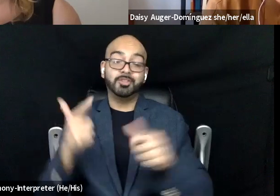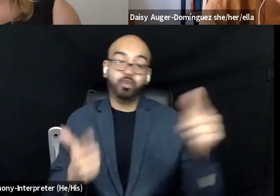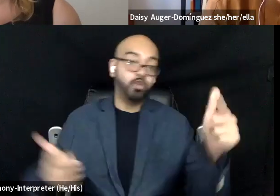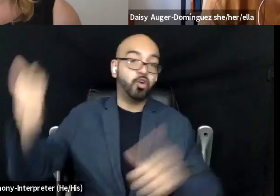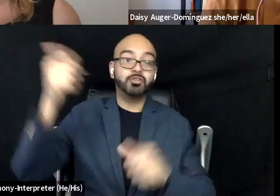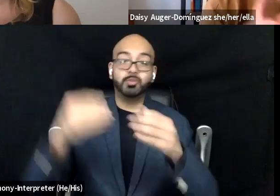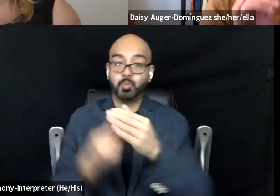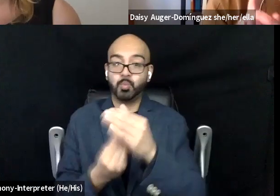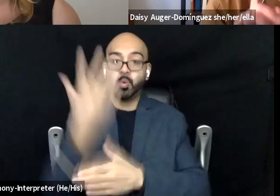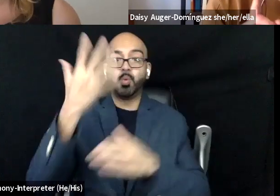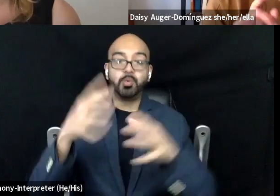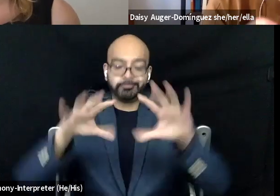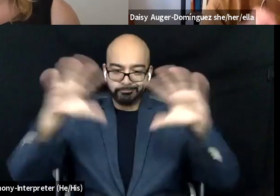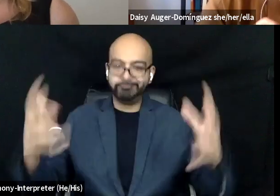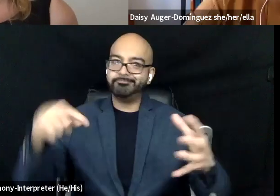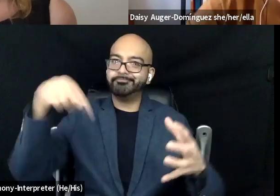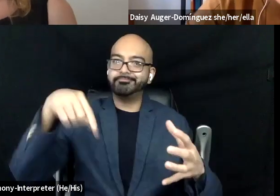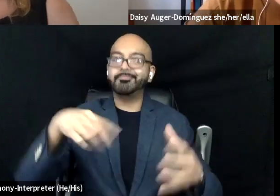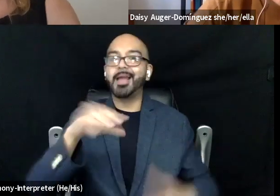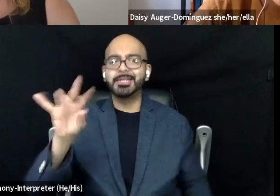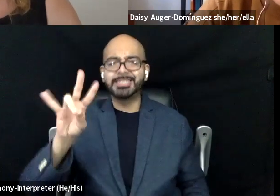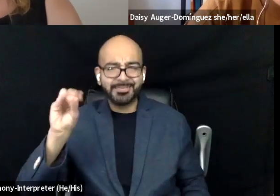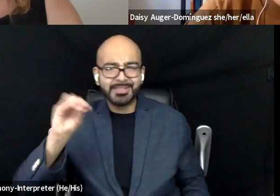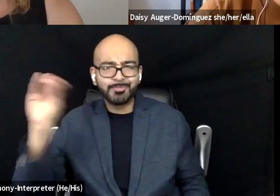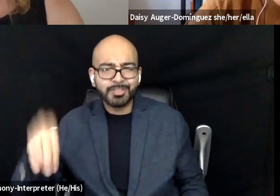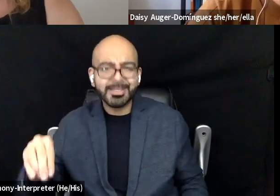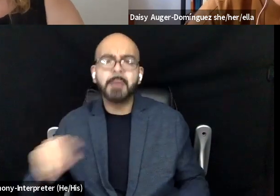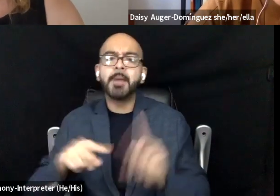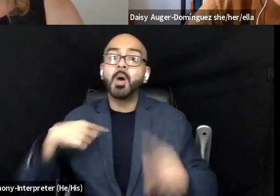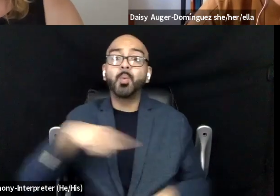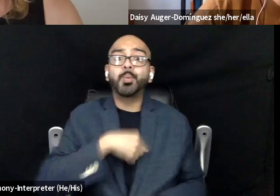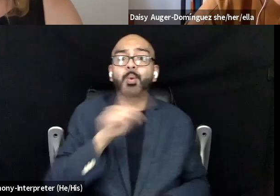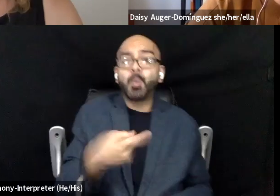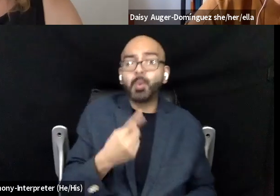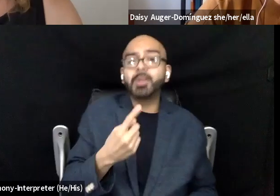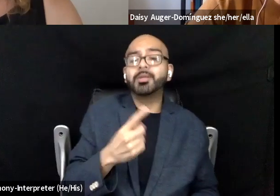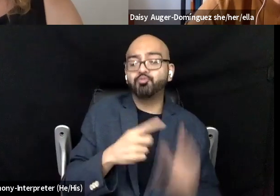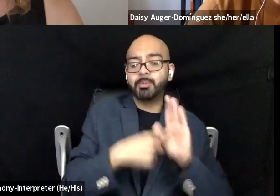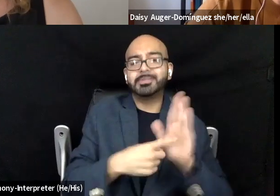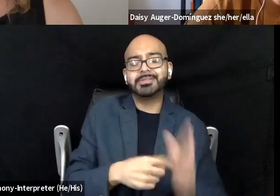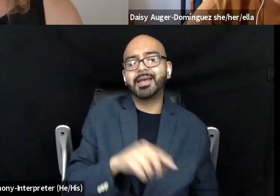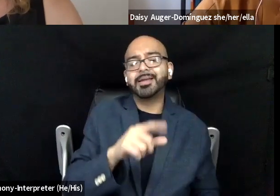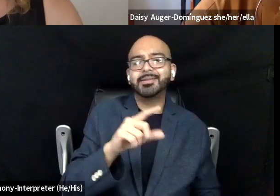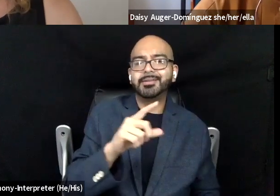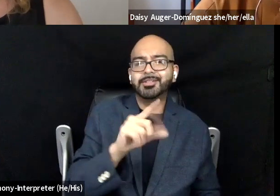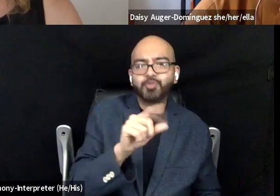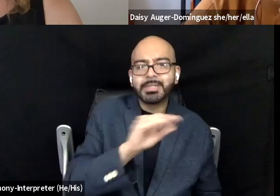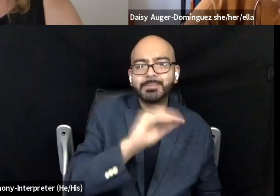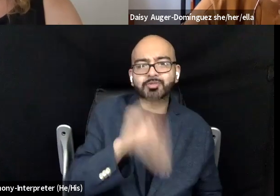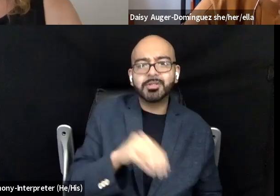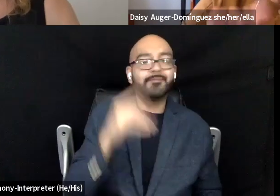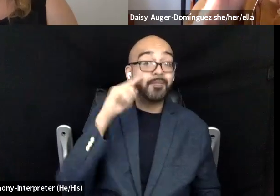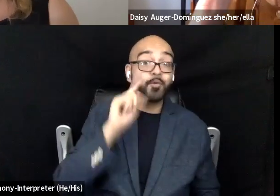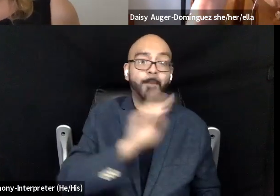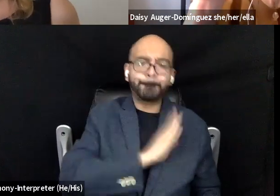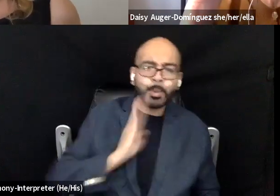growth. And yet we only represent 2.1% of board members across Fortune 1000 and publicly traded companies. despite